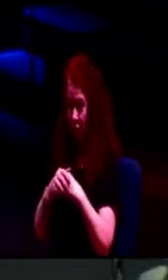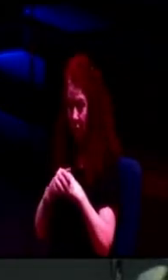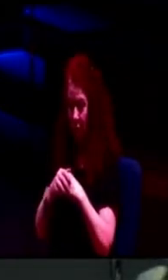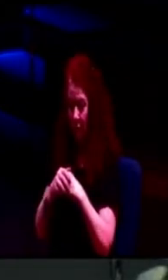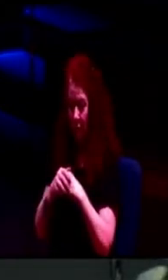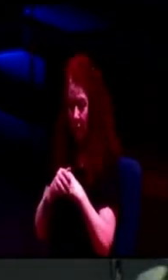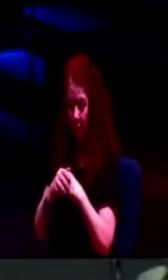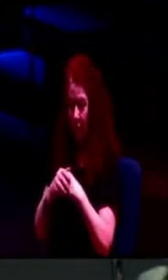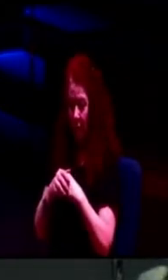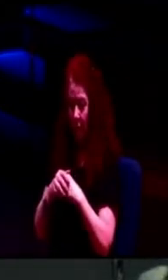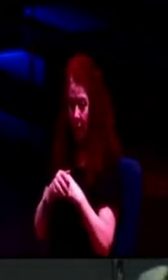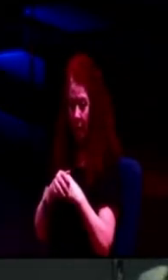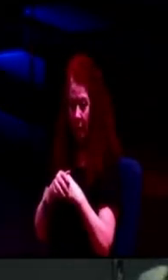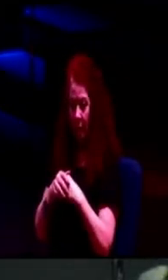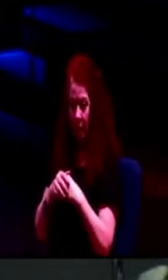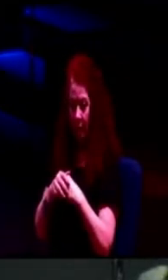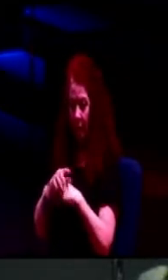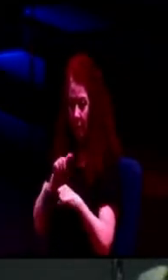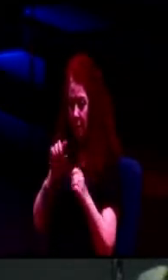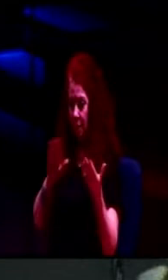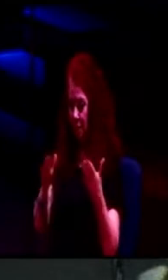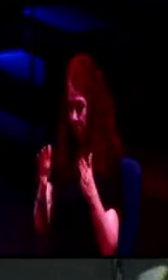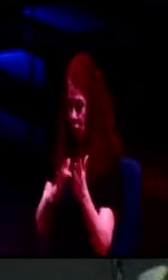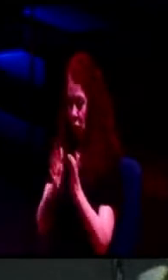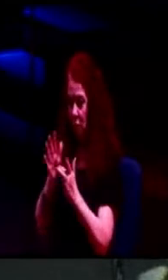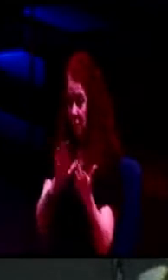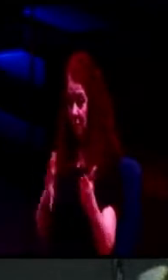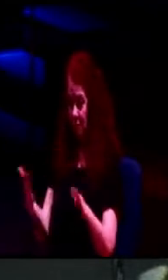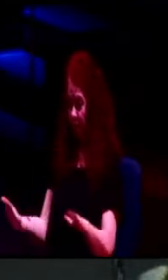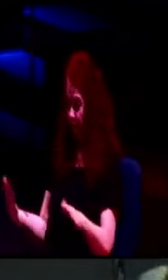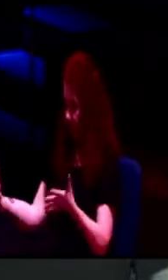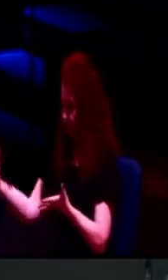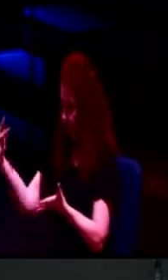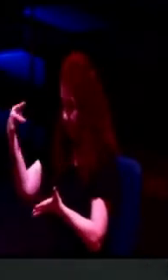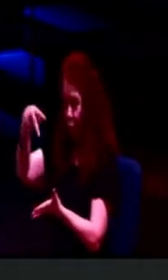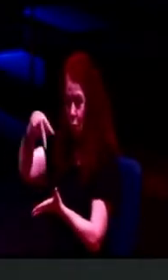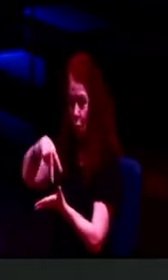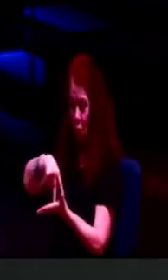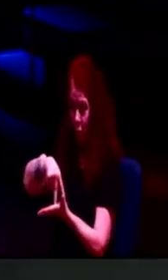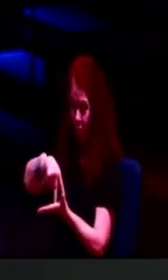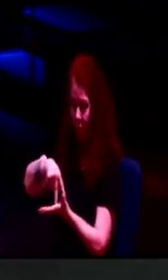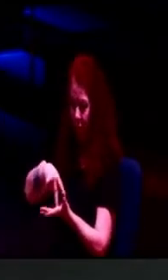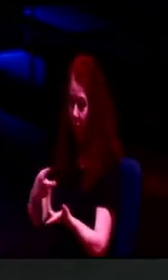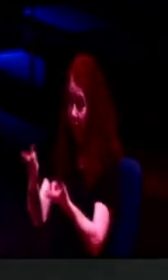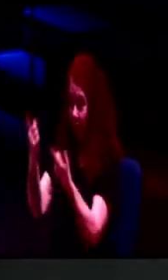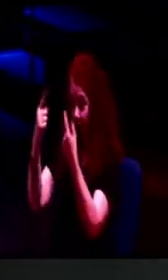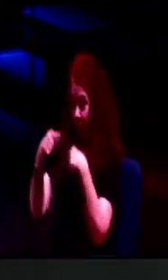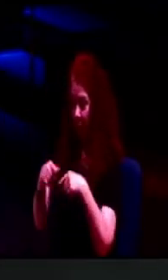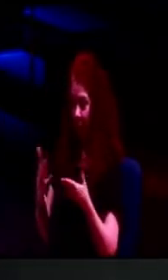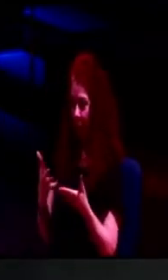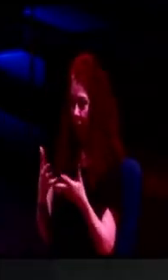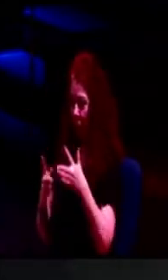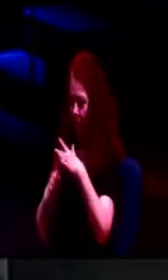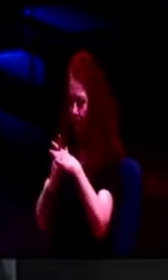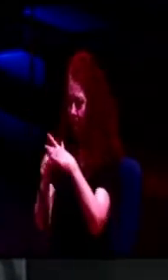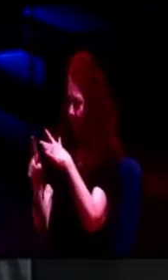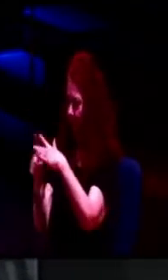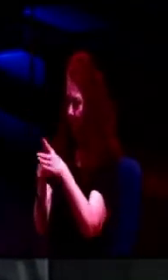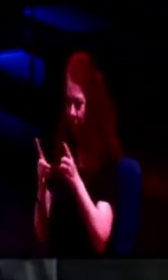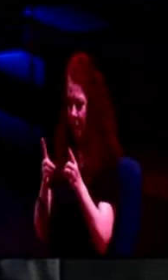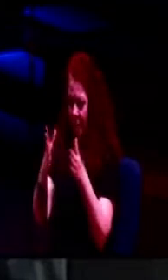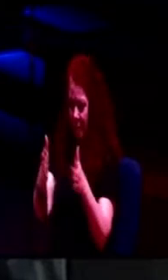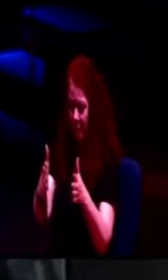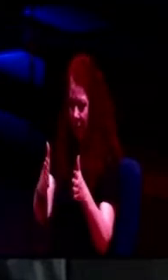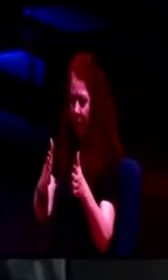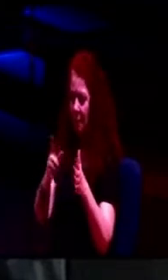he died and then rose from the grave and then came back, he appeared to his disciples on multiple